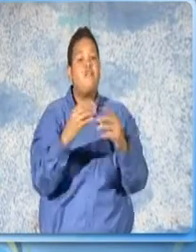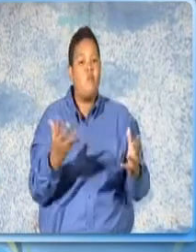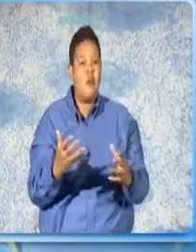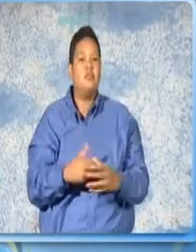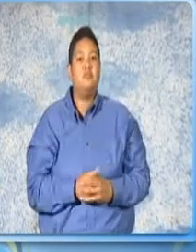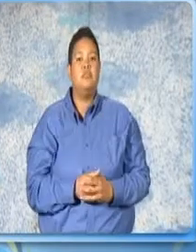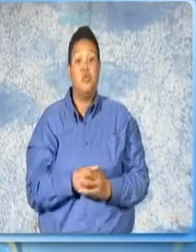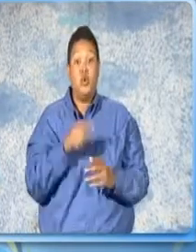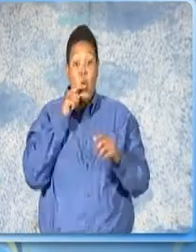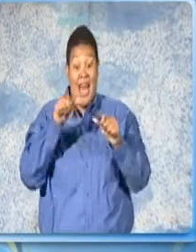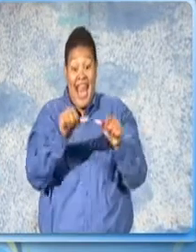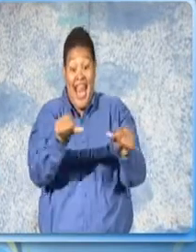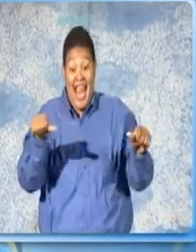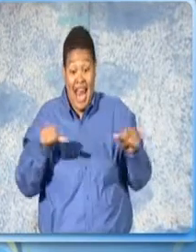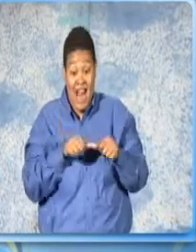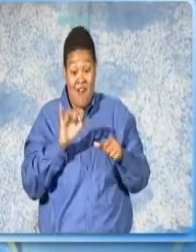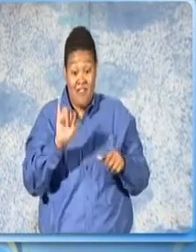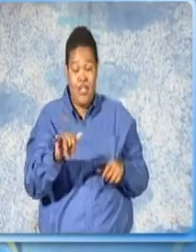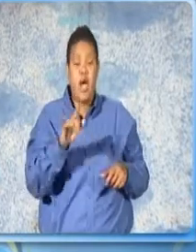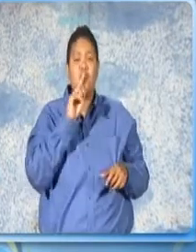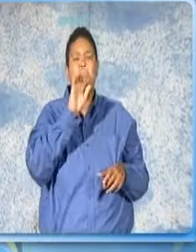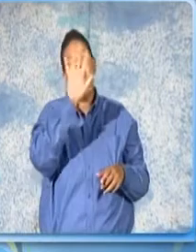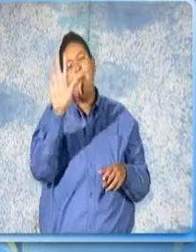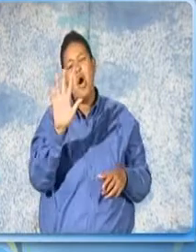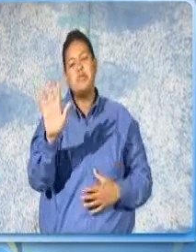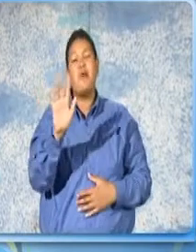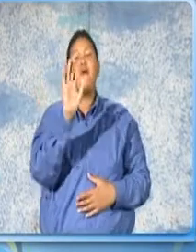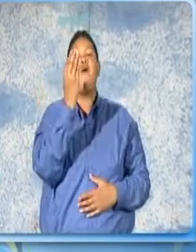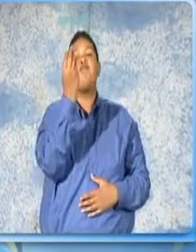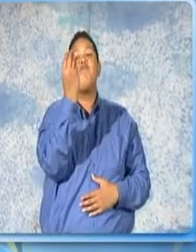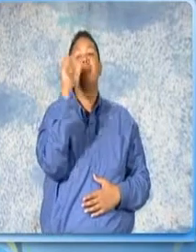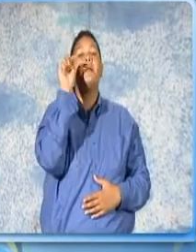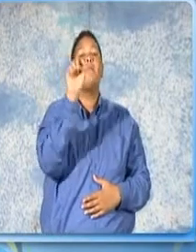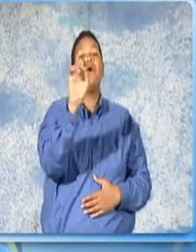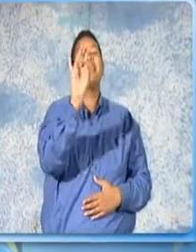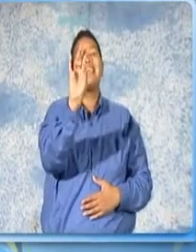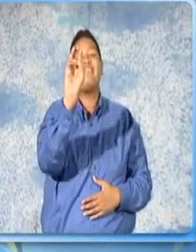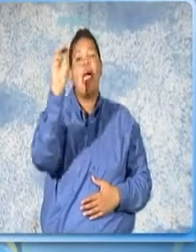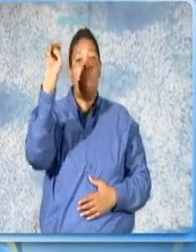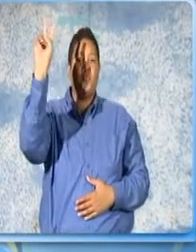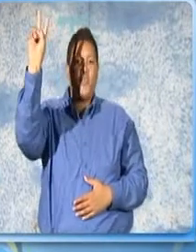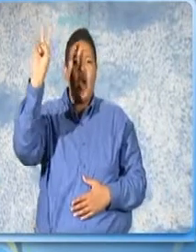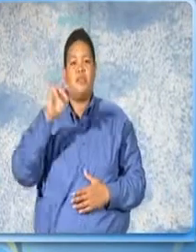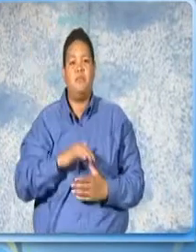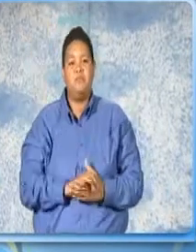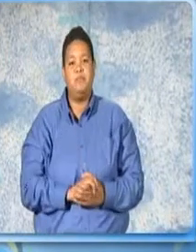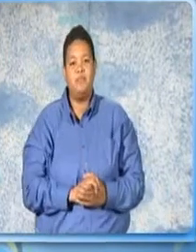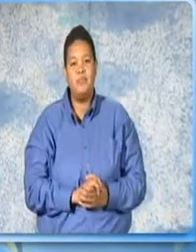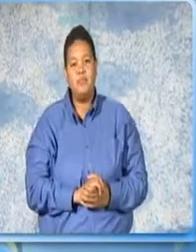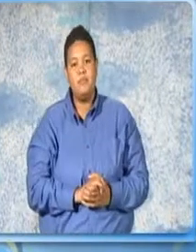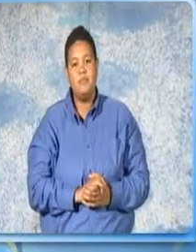So the area of the plot would be approximately 14.7 meters squared.